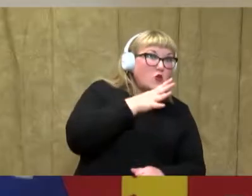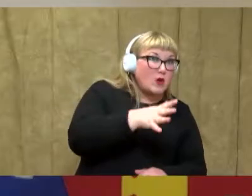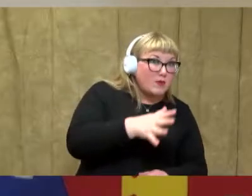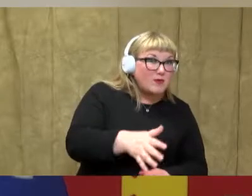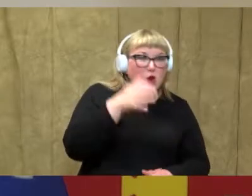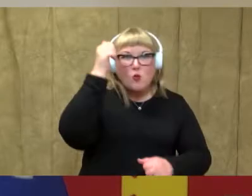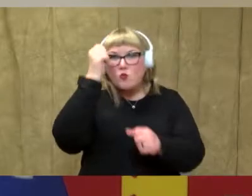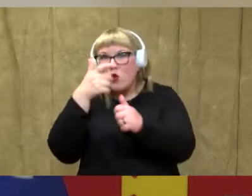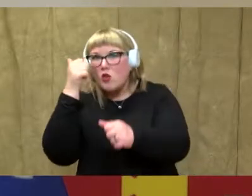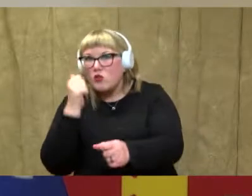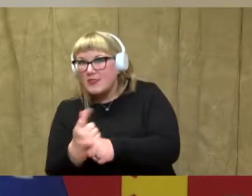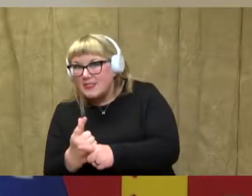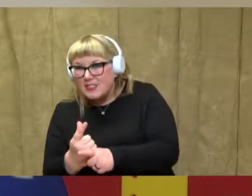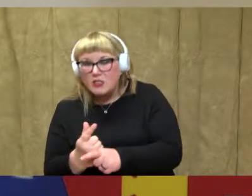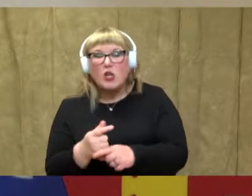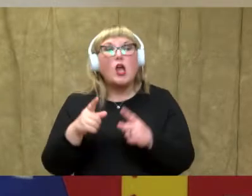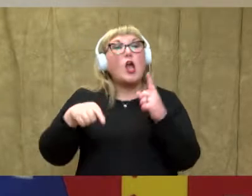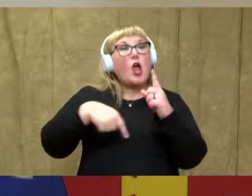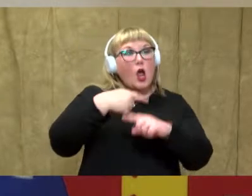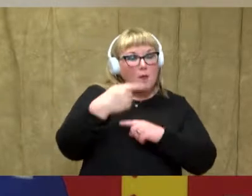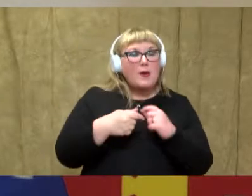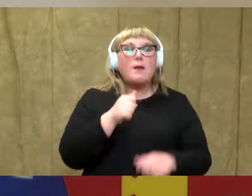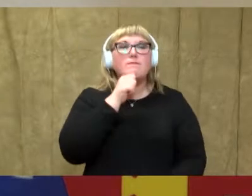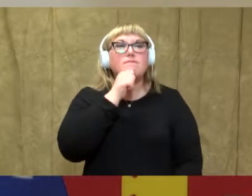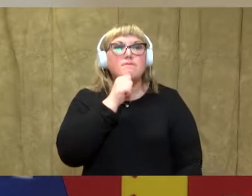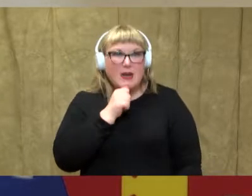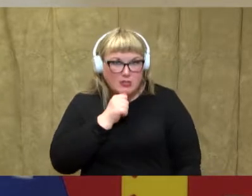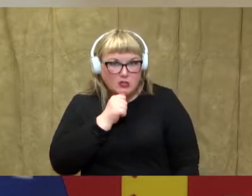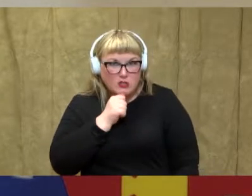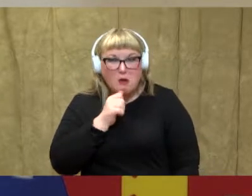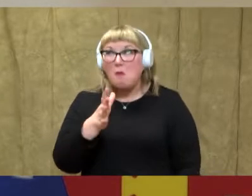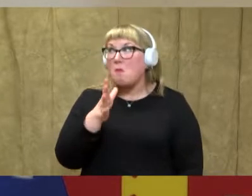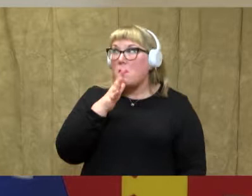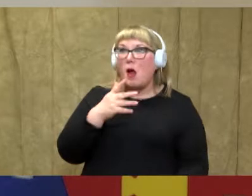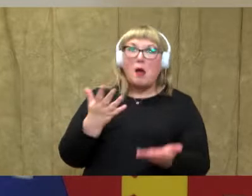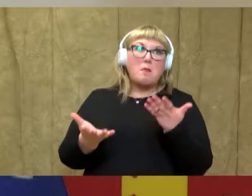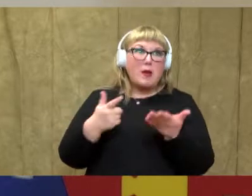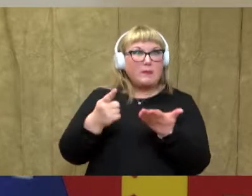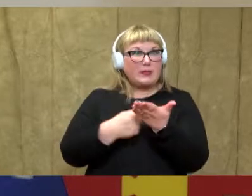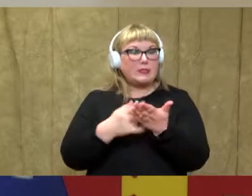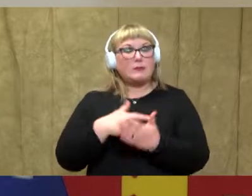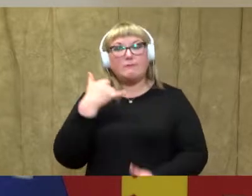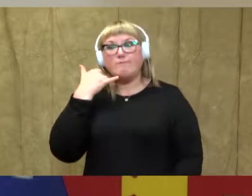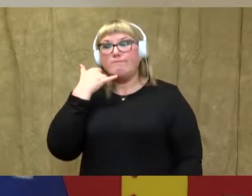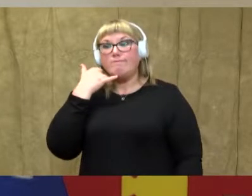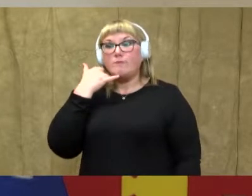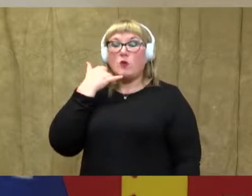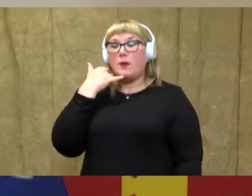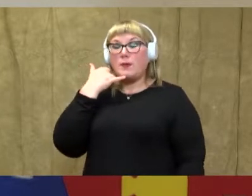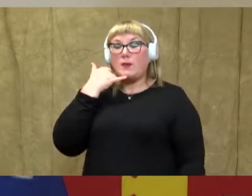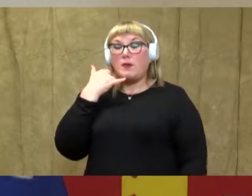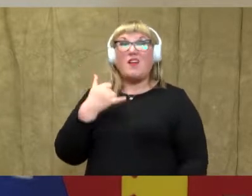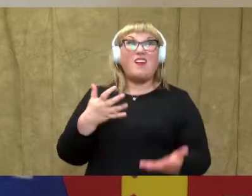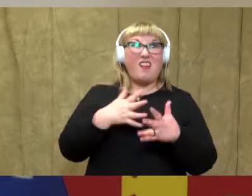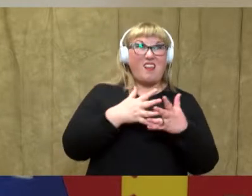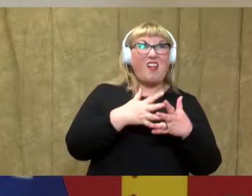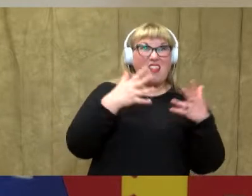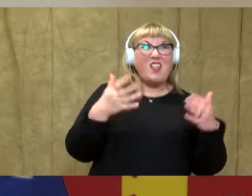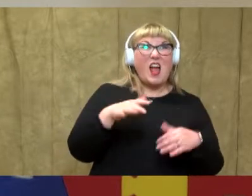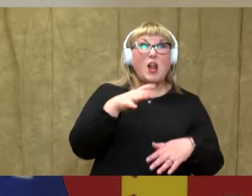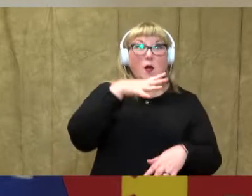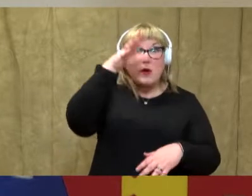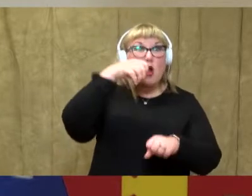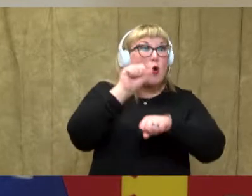your brothers and sisters about being patient. Mom may sometimes be on a phone call, and right now, a lot of parents are working from